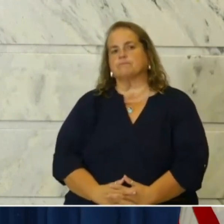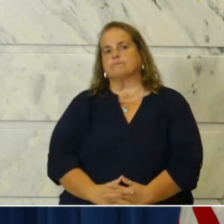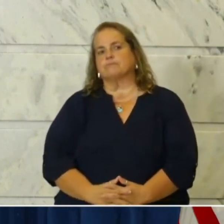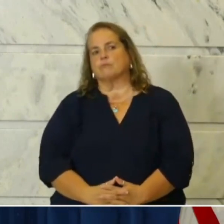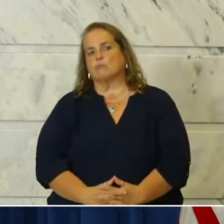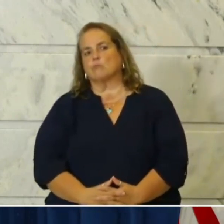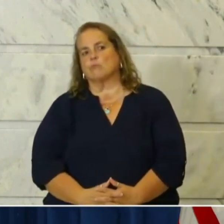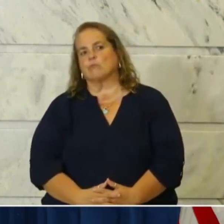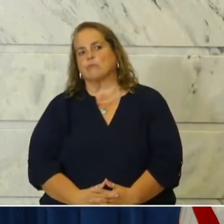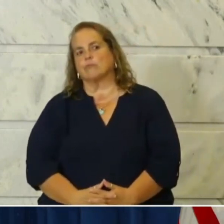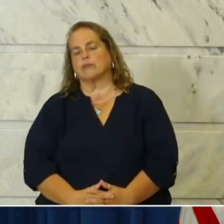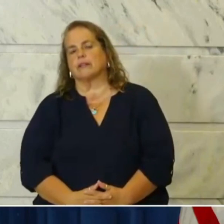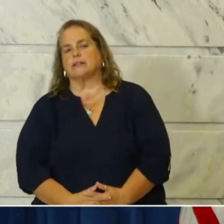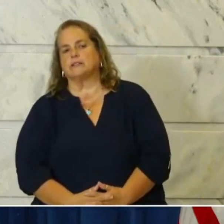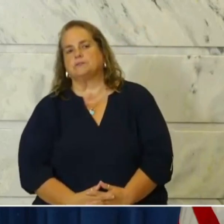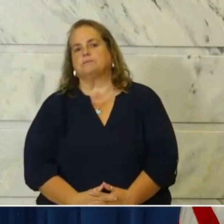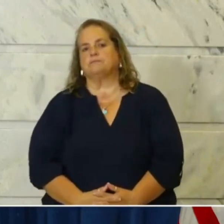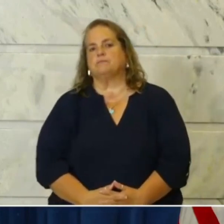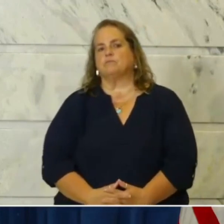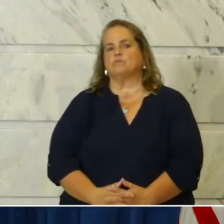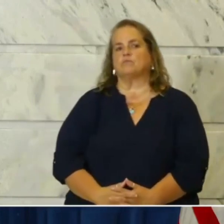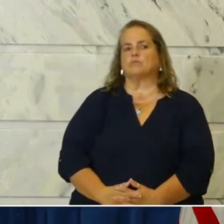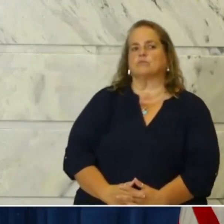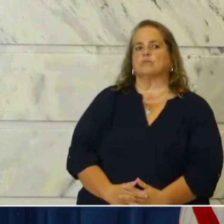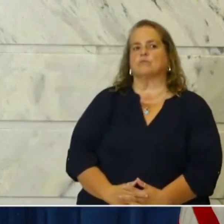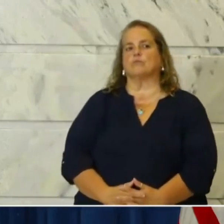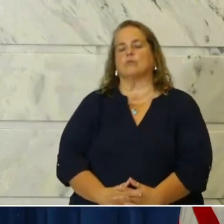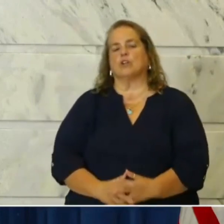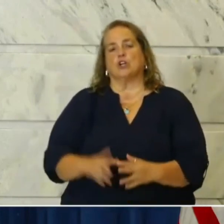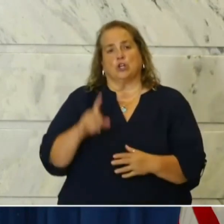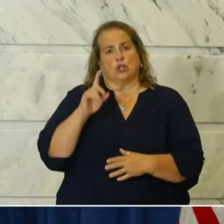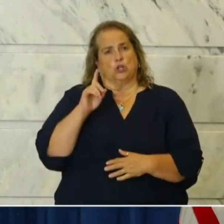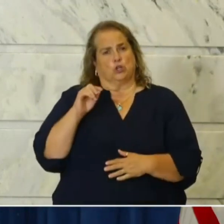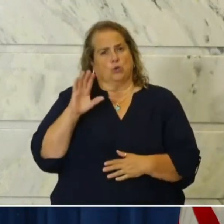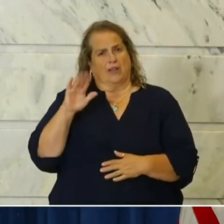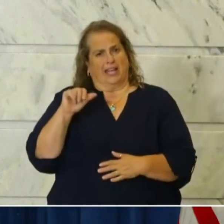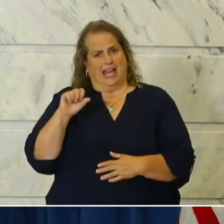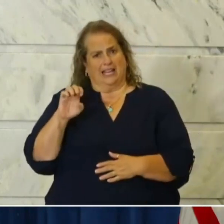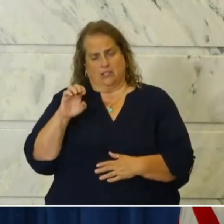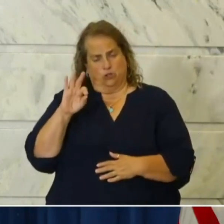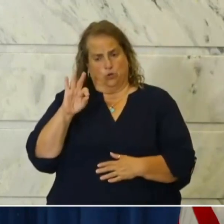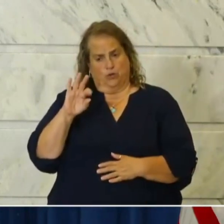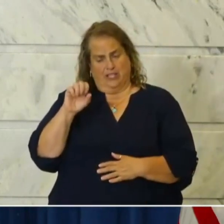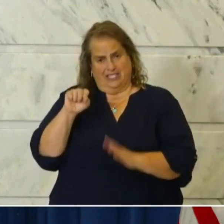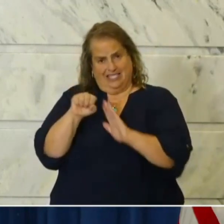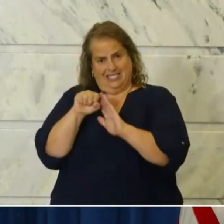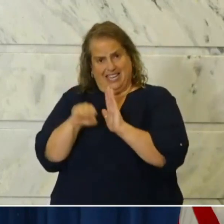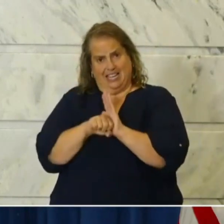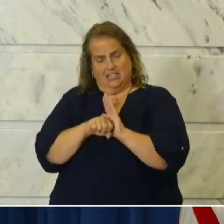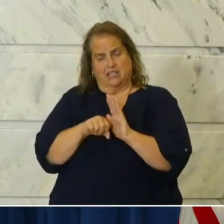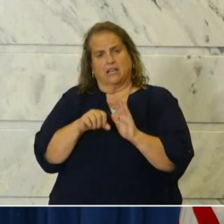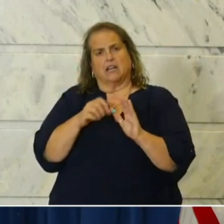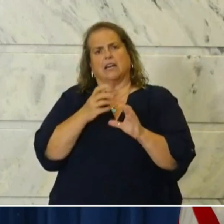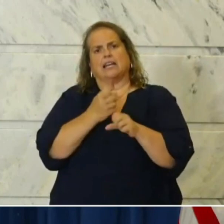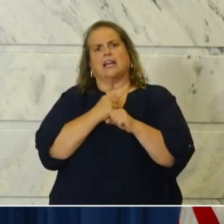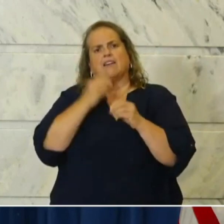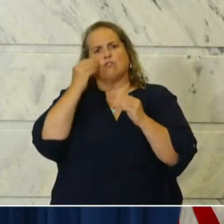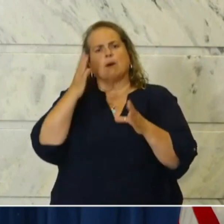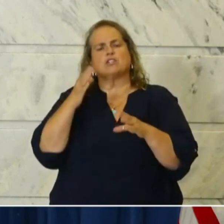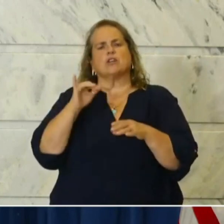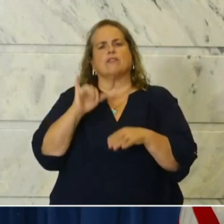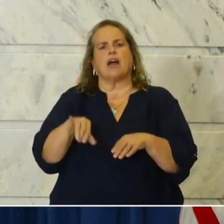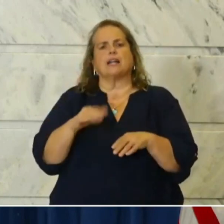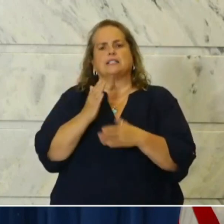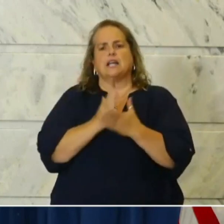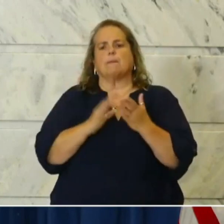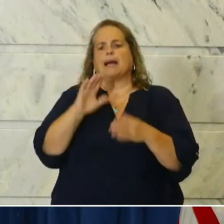any information about cases that do spread in workplaces? And also, in terms of contact tracing, how often are contact tracers finding that the cases are